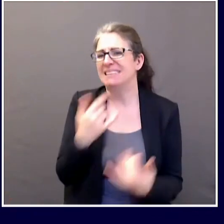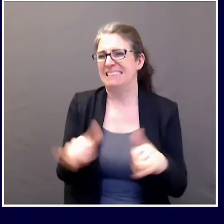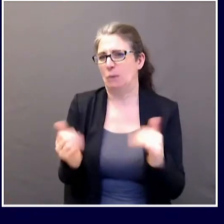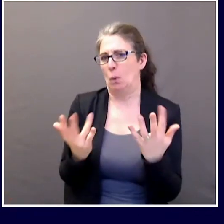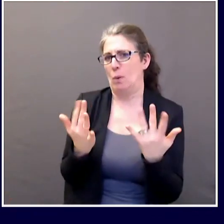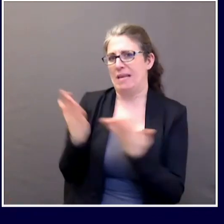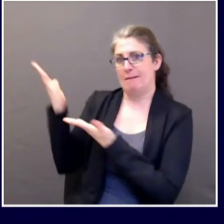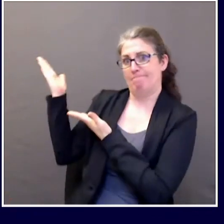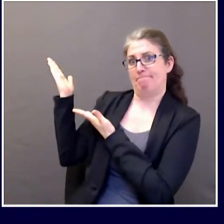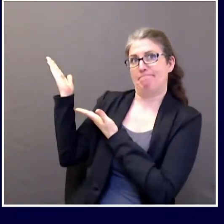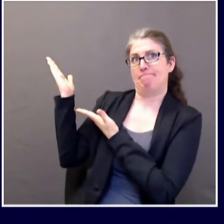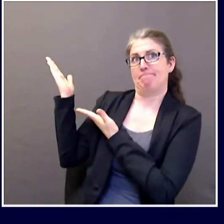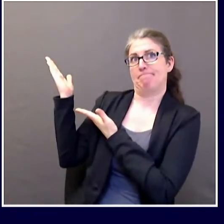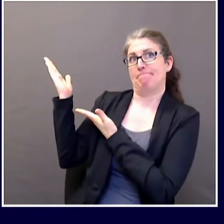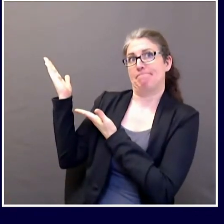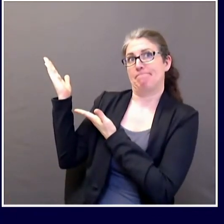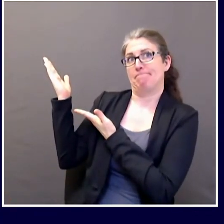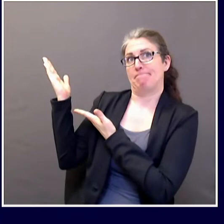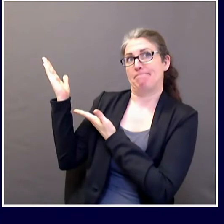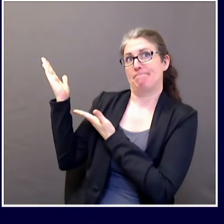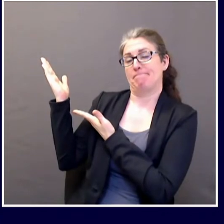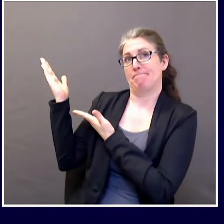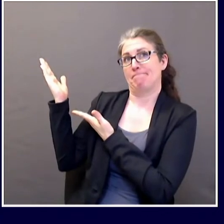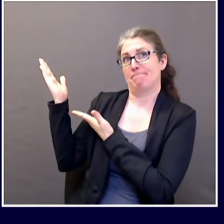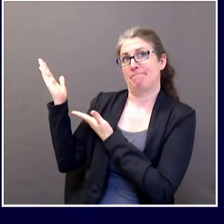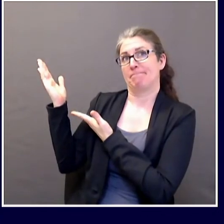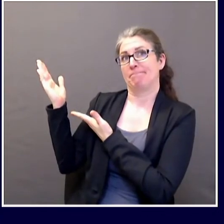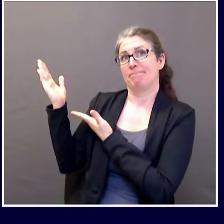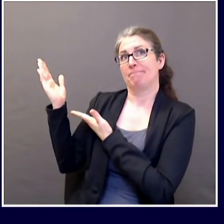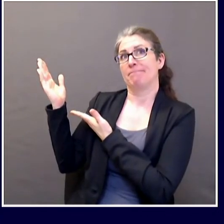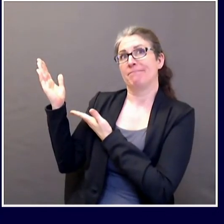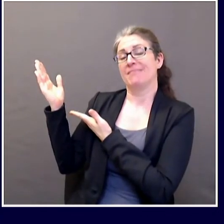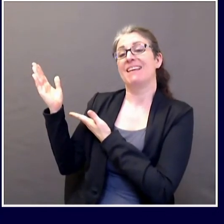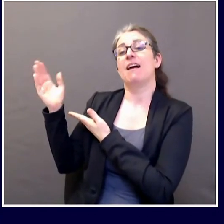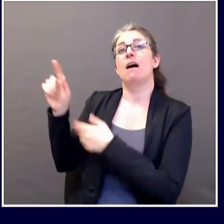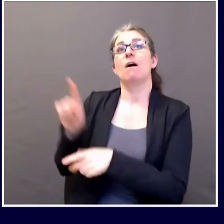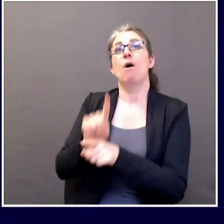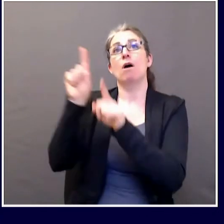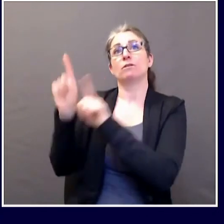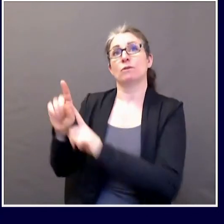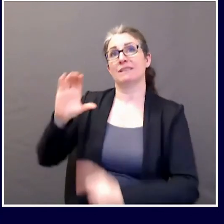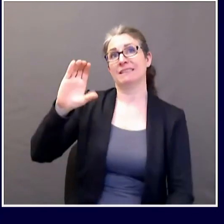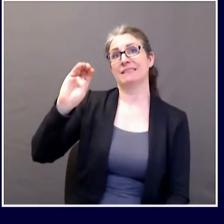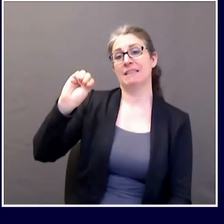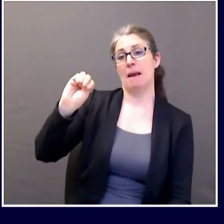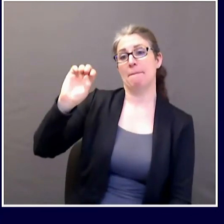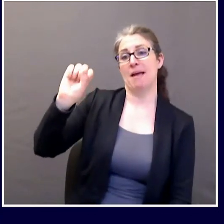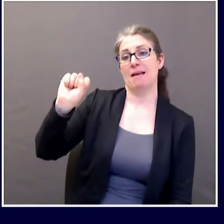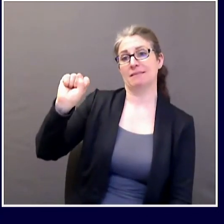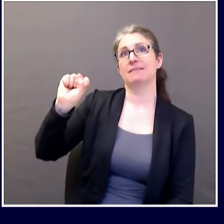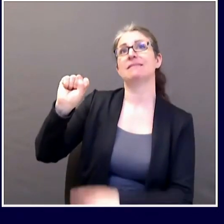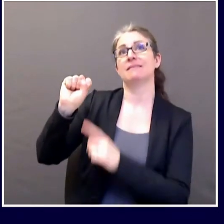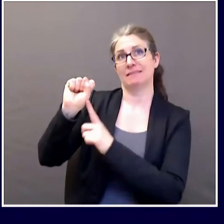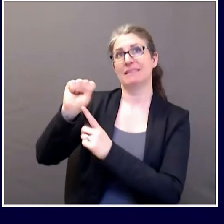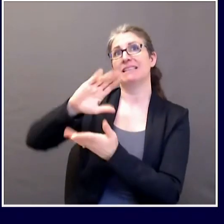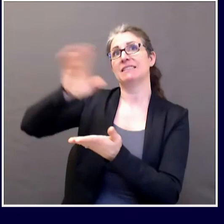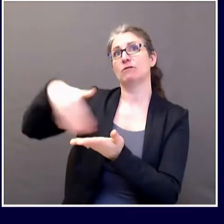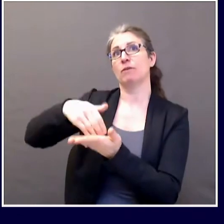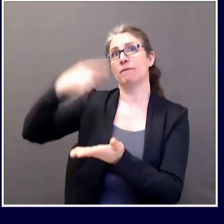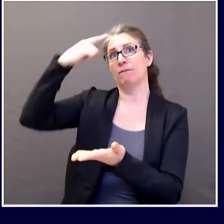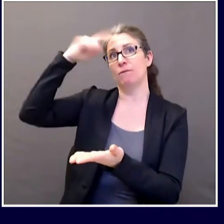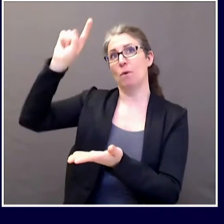and Medicaid are undertaking. I don't know that we have any immediate plans. Again, I think right now it's about evaluating the data.